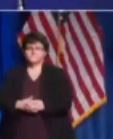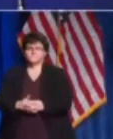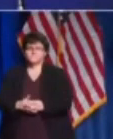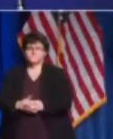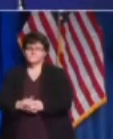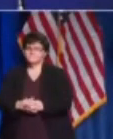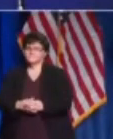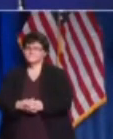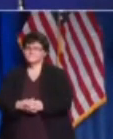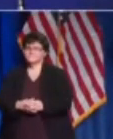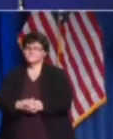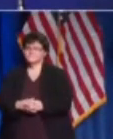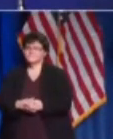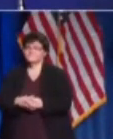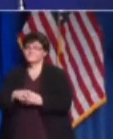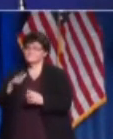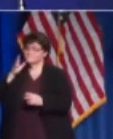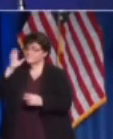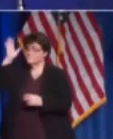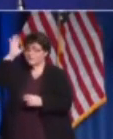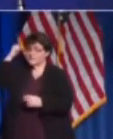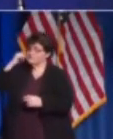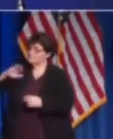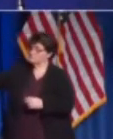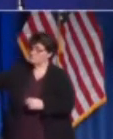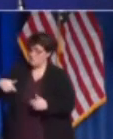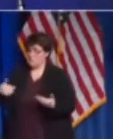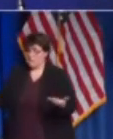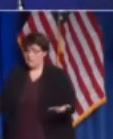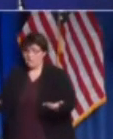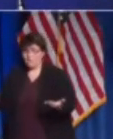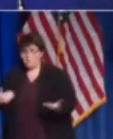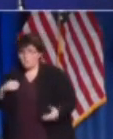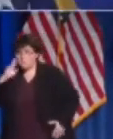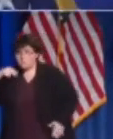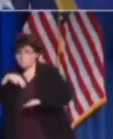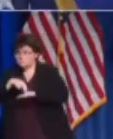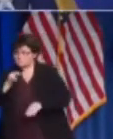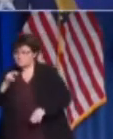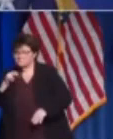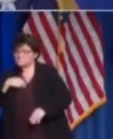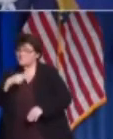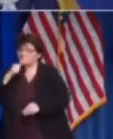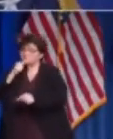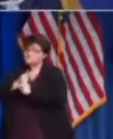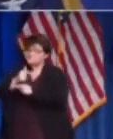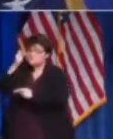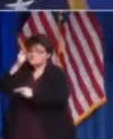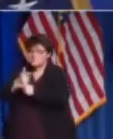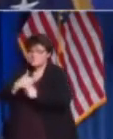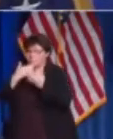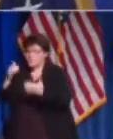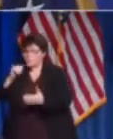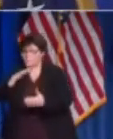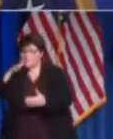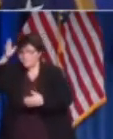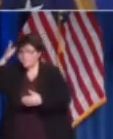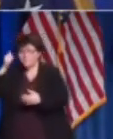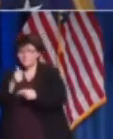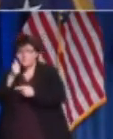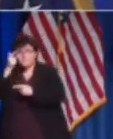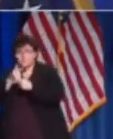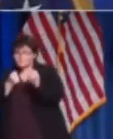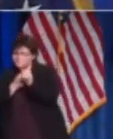I wouldn't be here without you. To my brother Christian and my sister Alicia, thank you for always being there for me. And to my